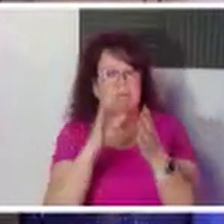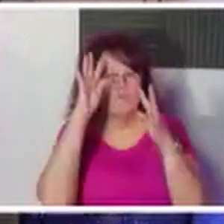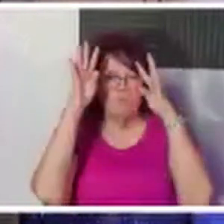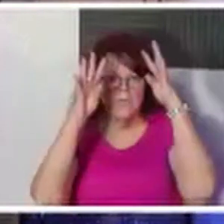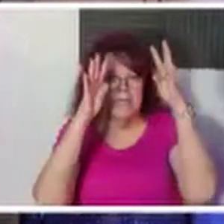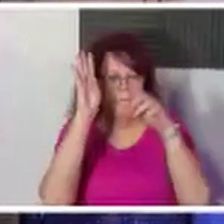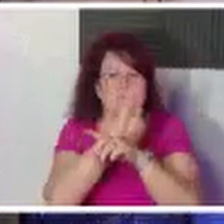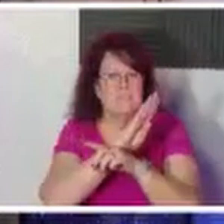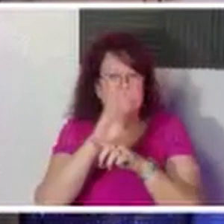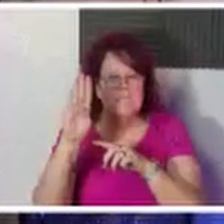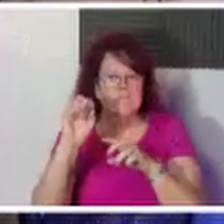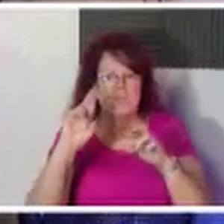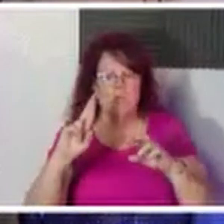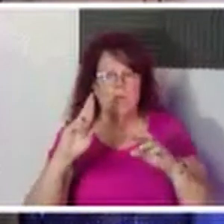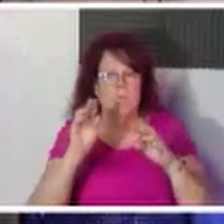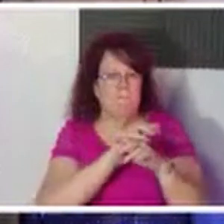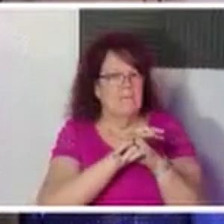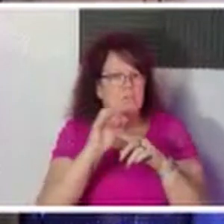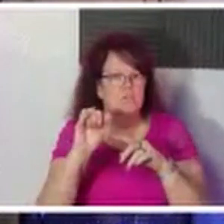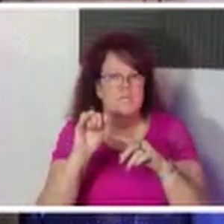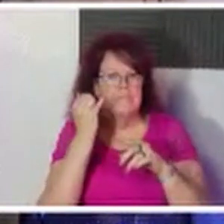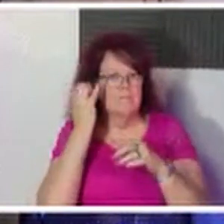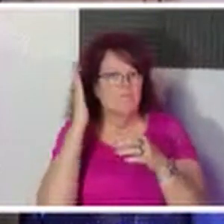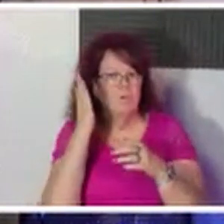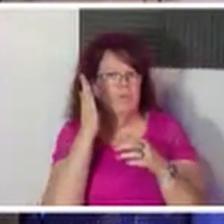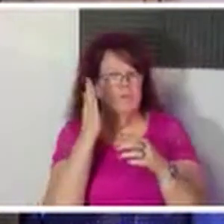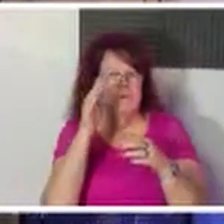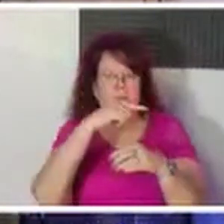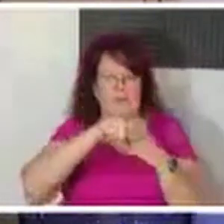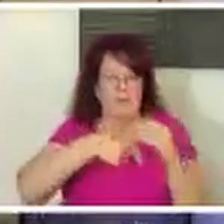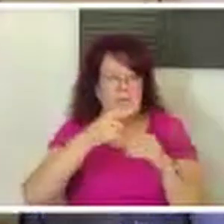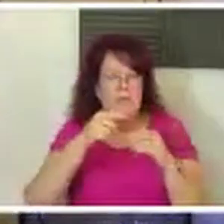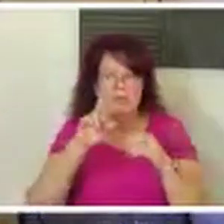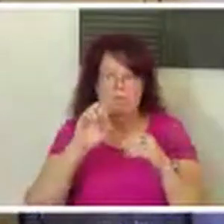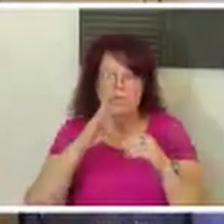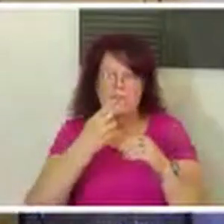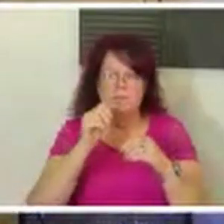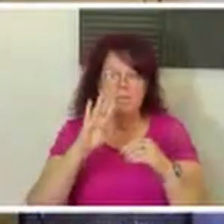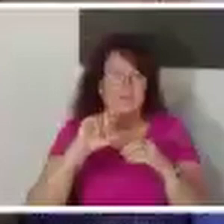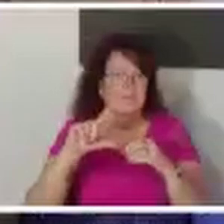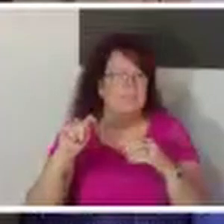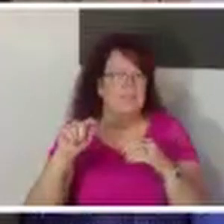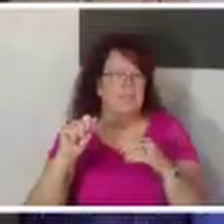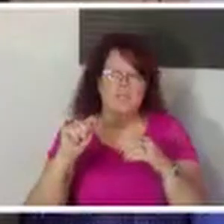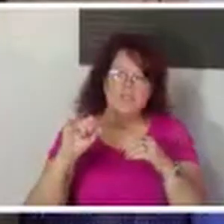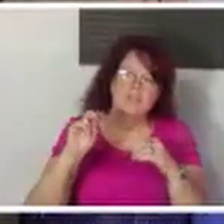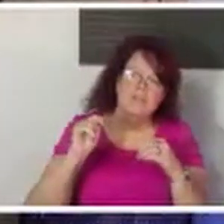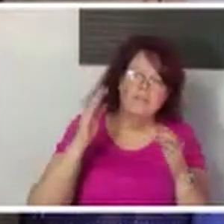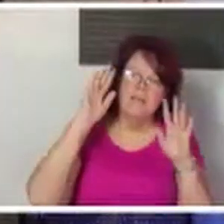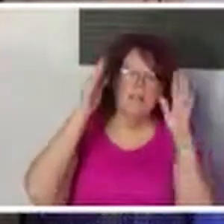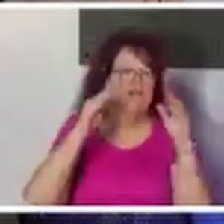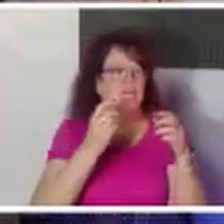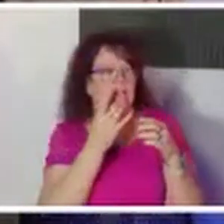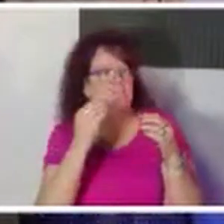creating businesses or ministries, if you will, around rehabilitation. Hello, let there be light.